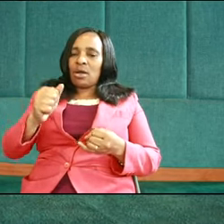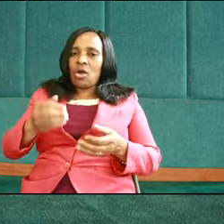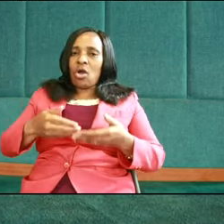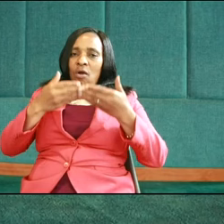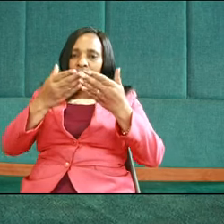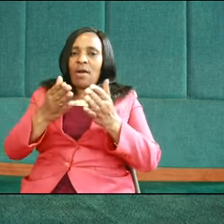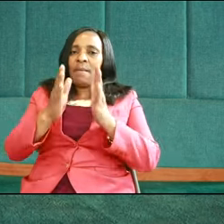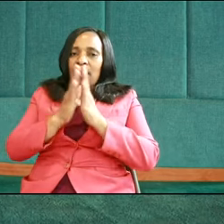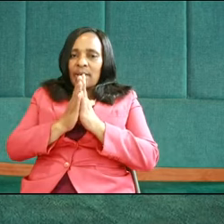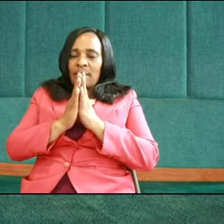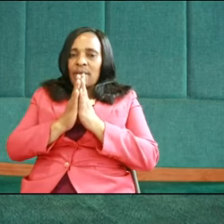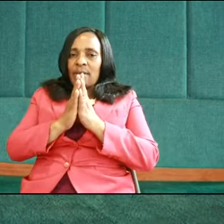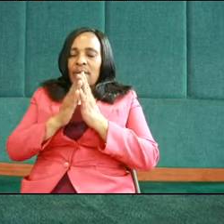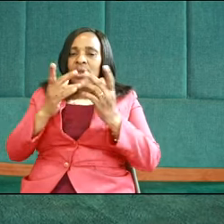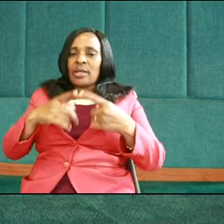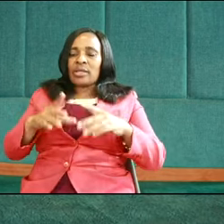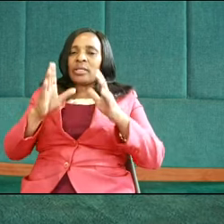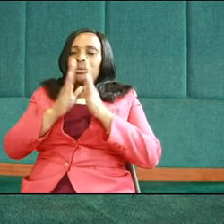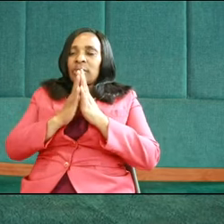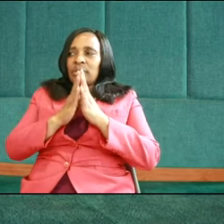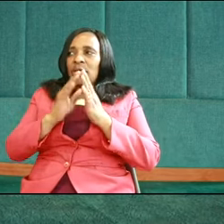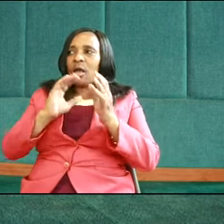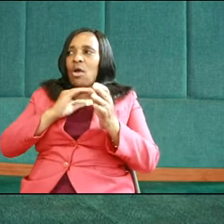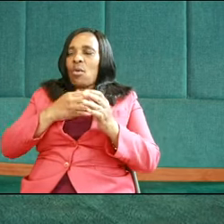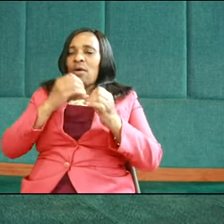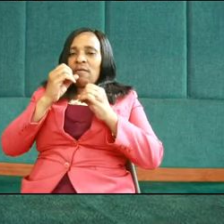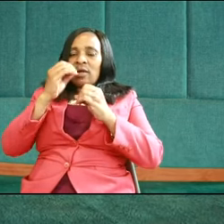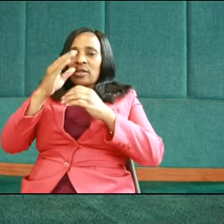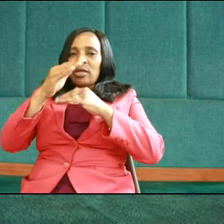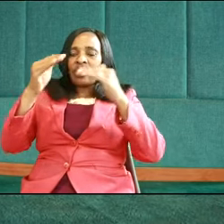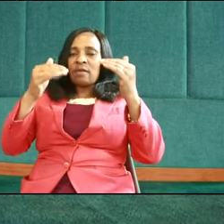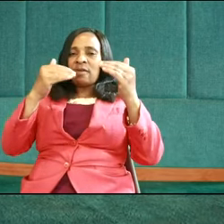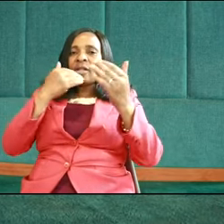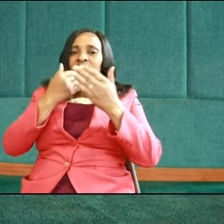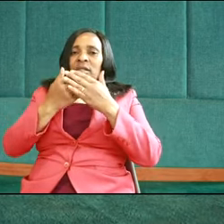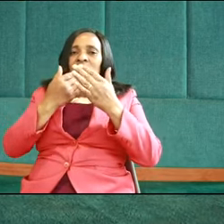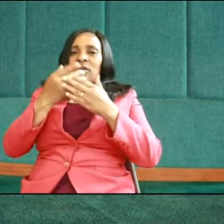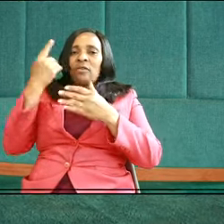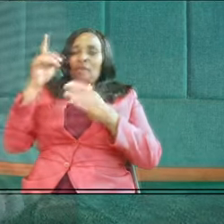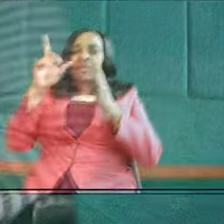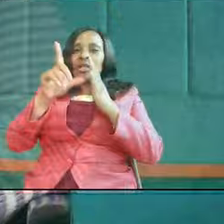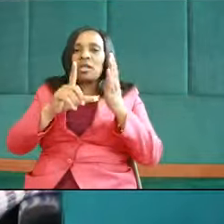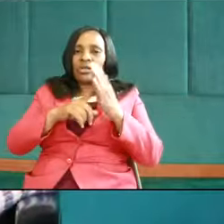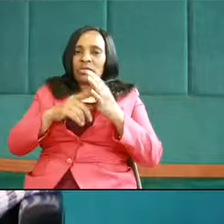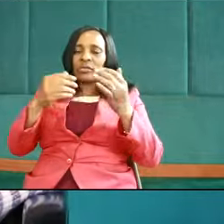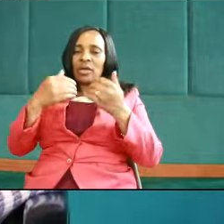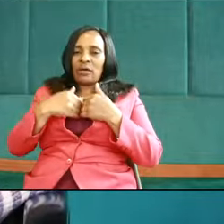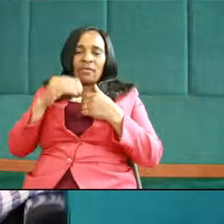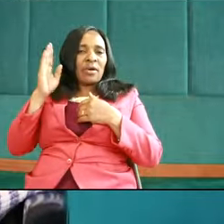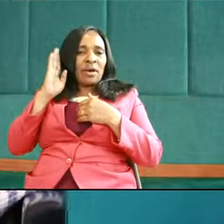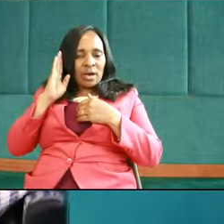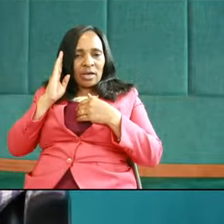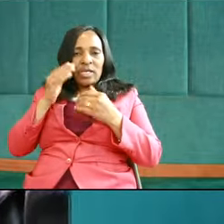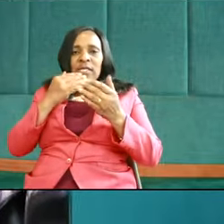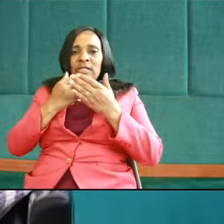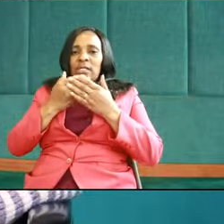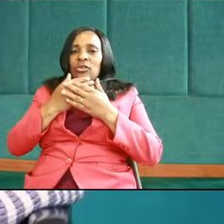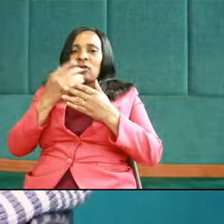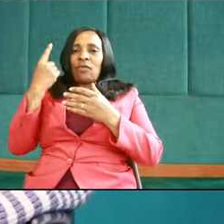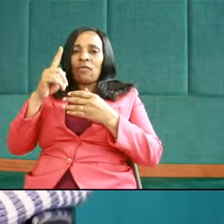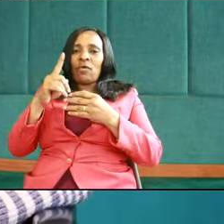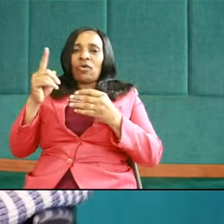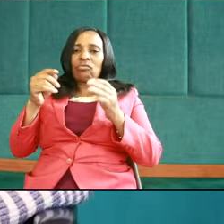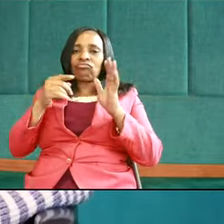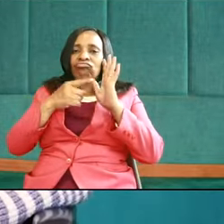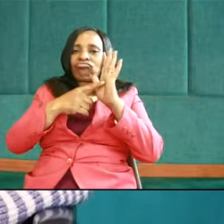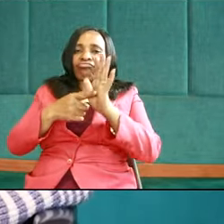prayer. Let us pray. Our Father in heaven, we thank you for the lesson that we've had. We thank you for the reflections that we've